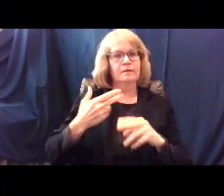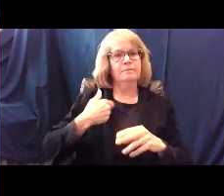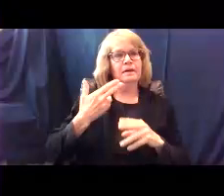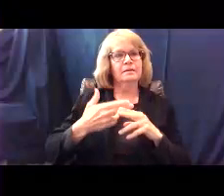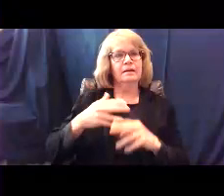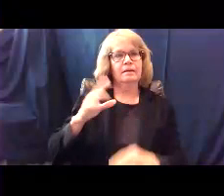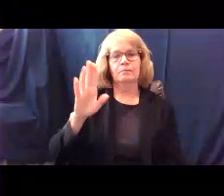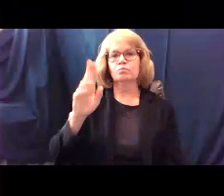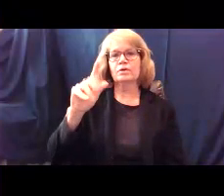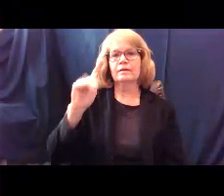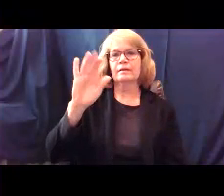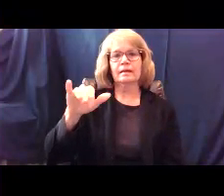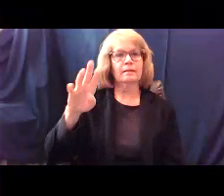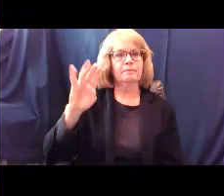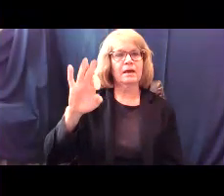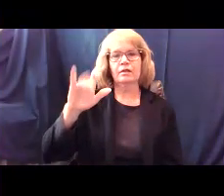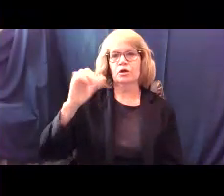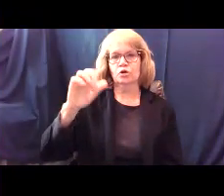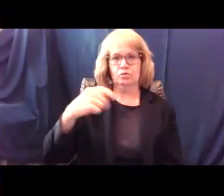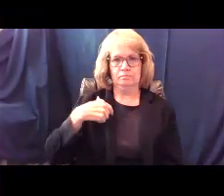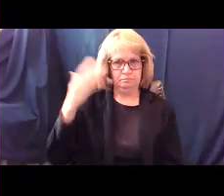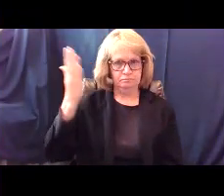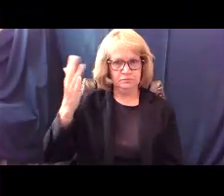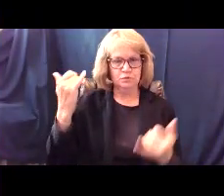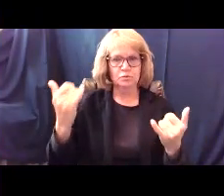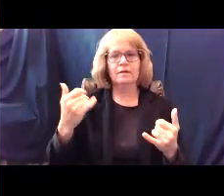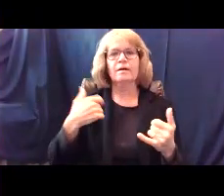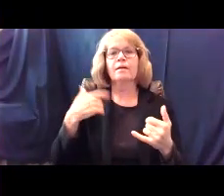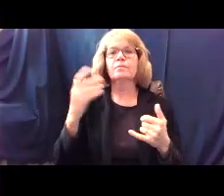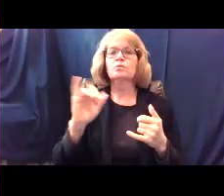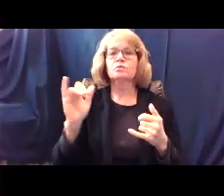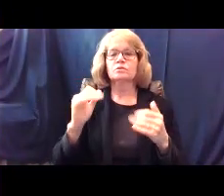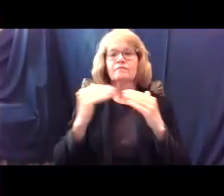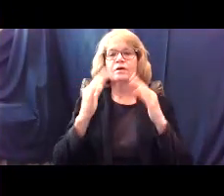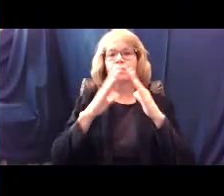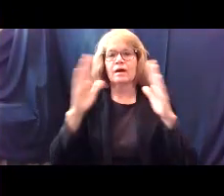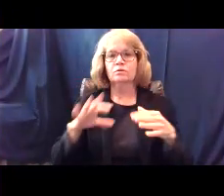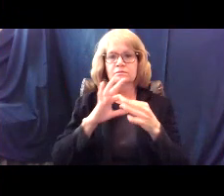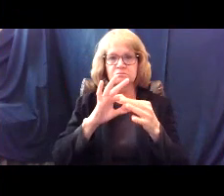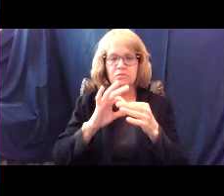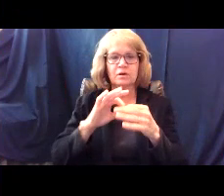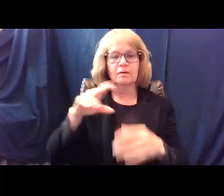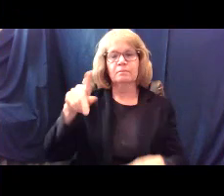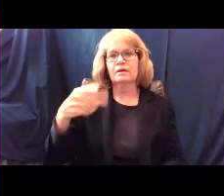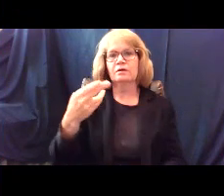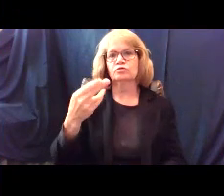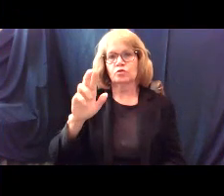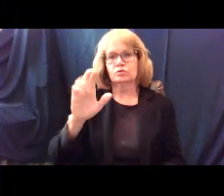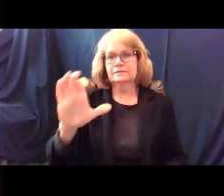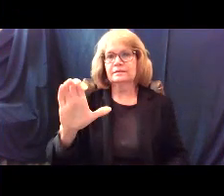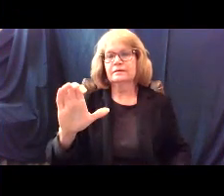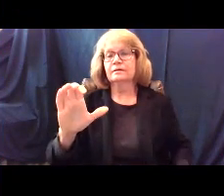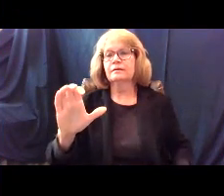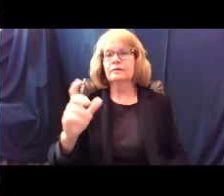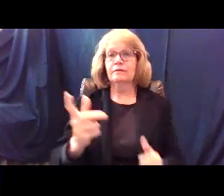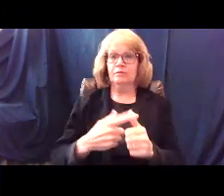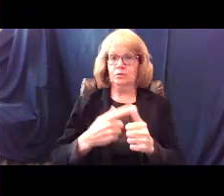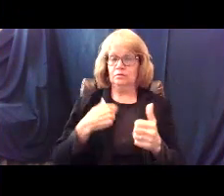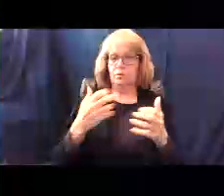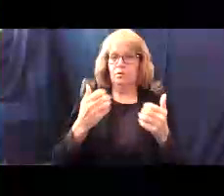today. I'm also the Fair Housing Training and Outreach Coordinator at the PHRC. So first of all, I'd like to thank